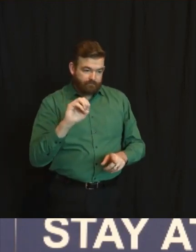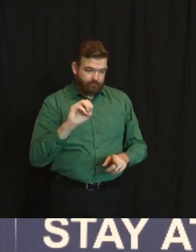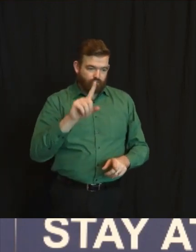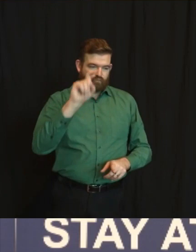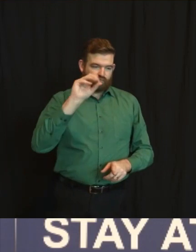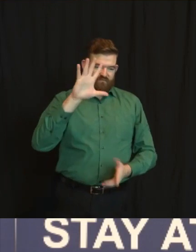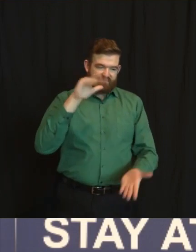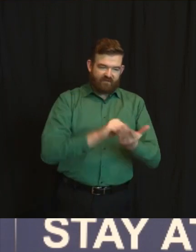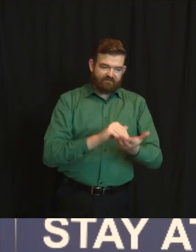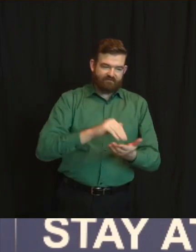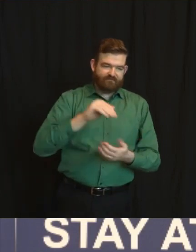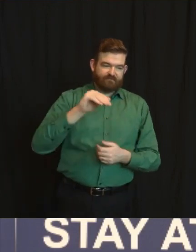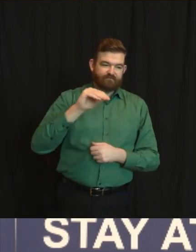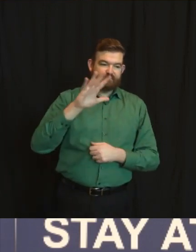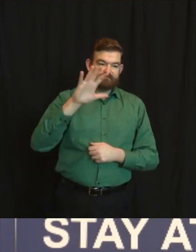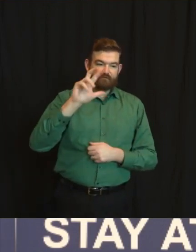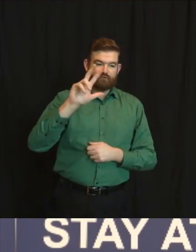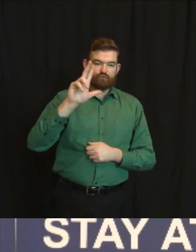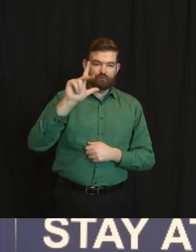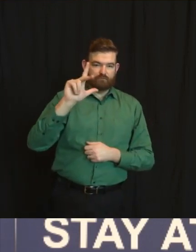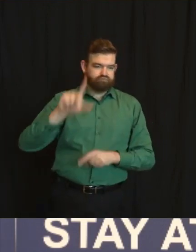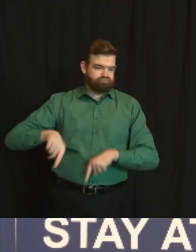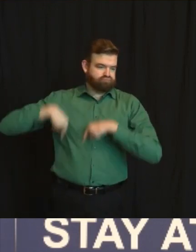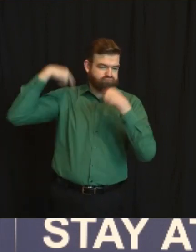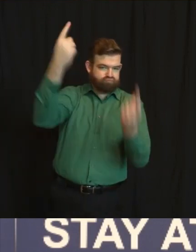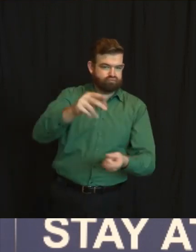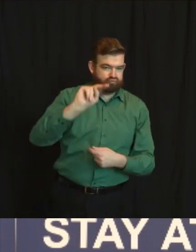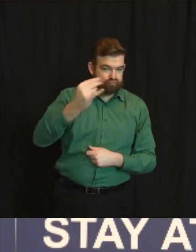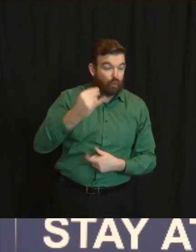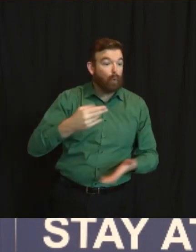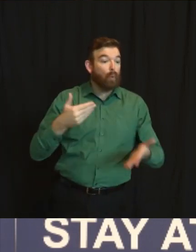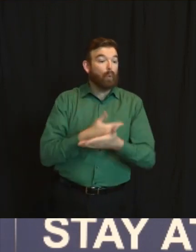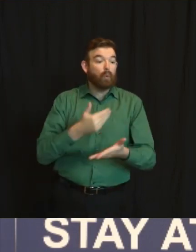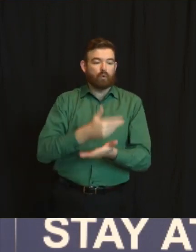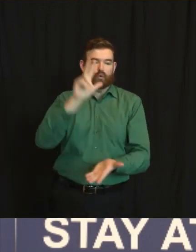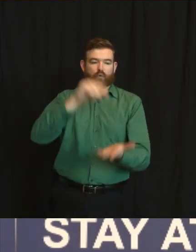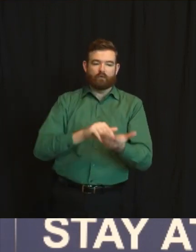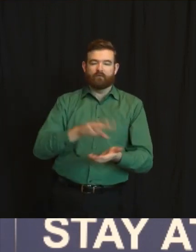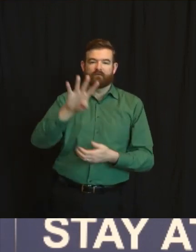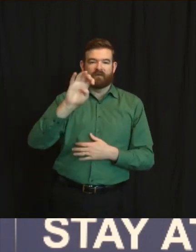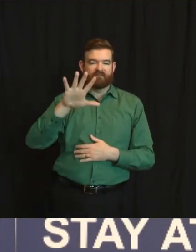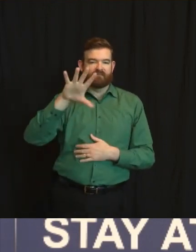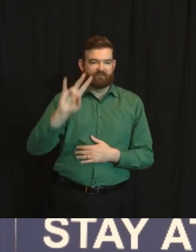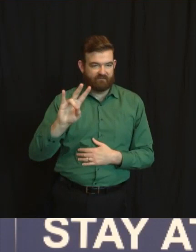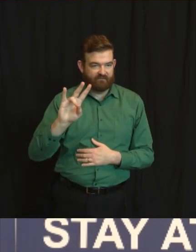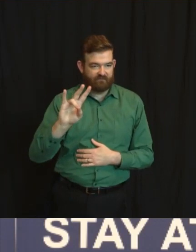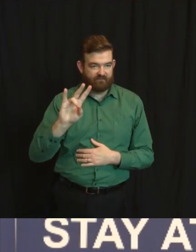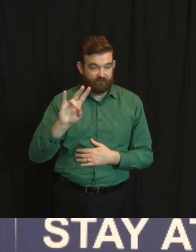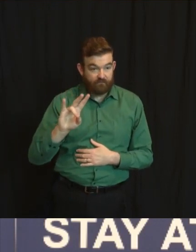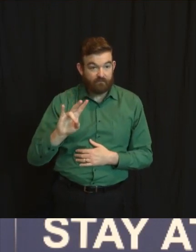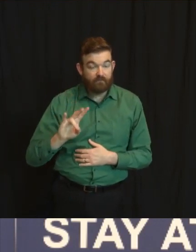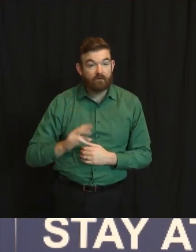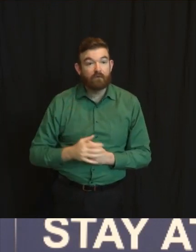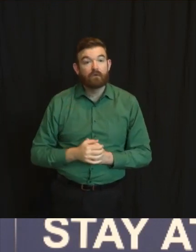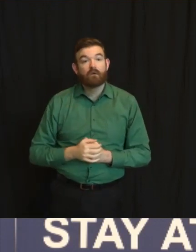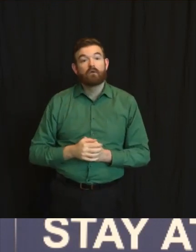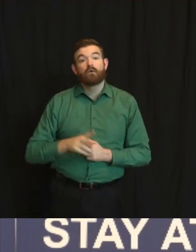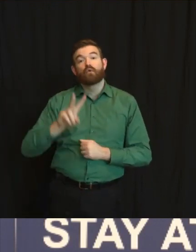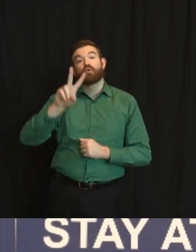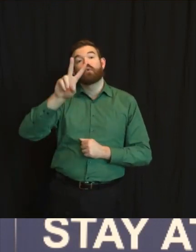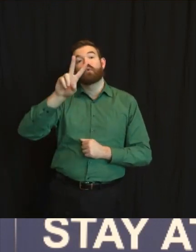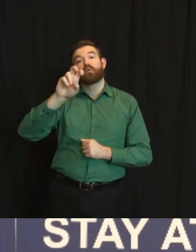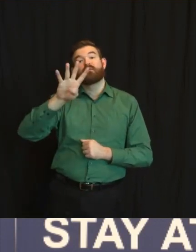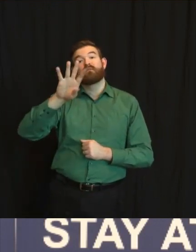105,523 cases in the state. And as the governor shared, we're reporting 249 new